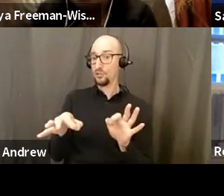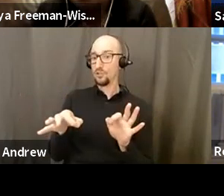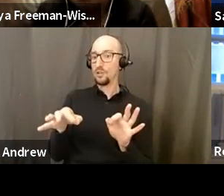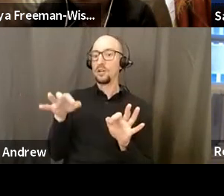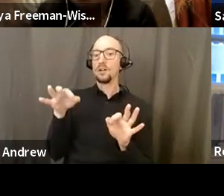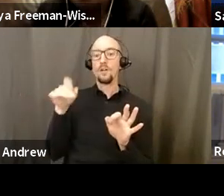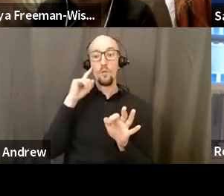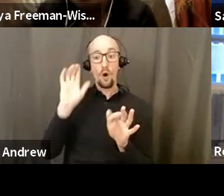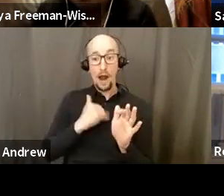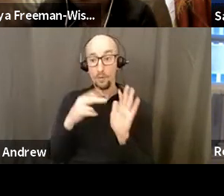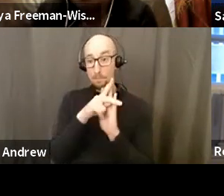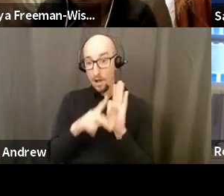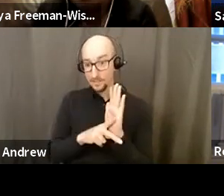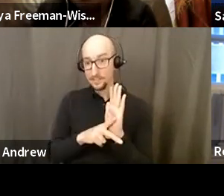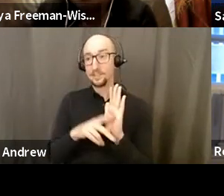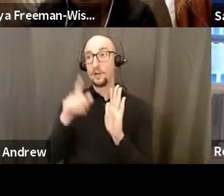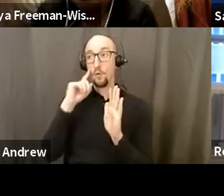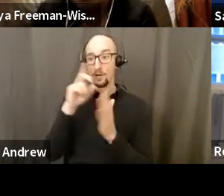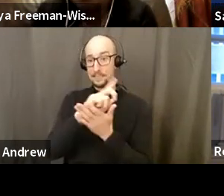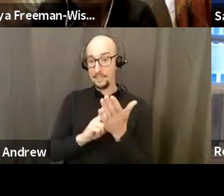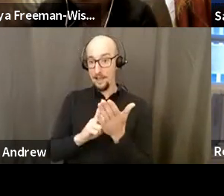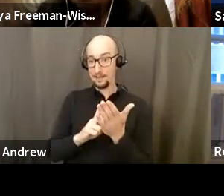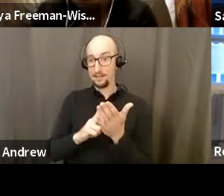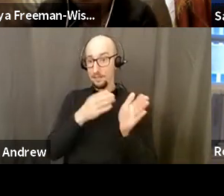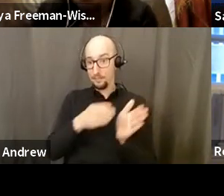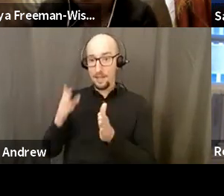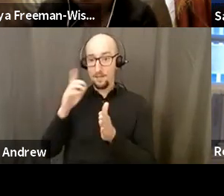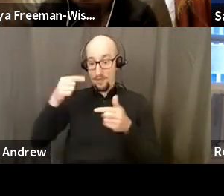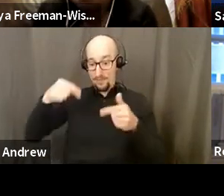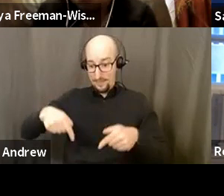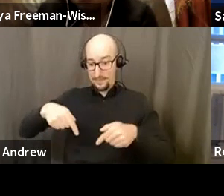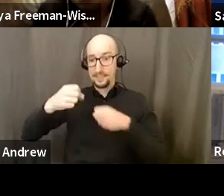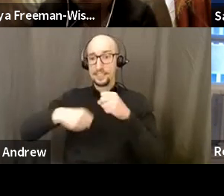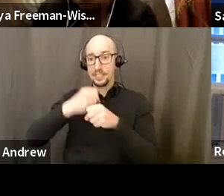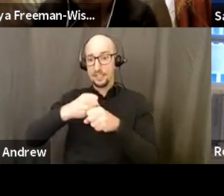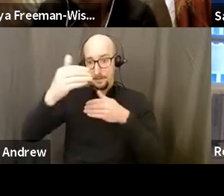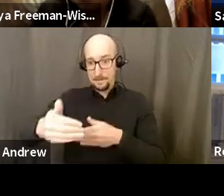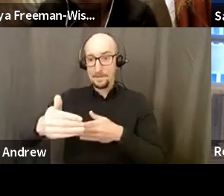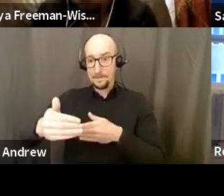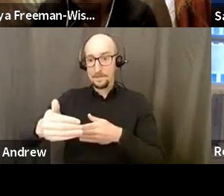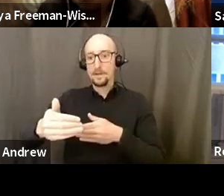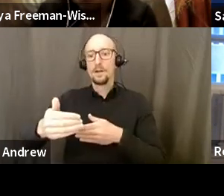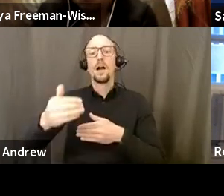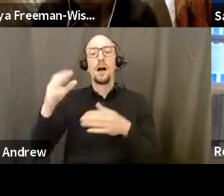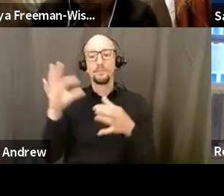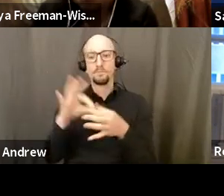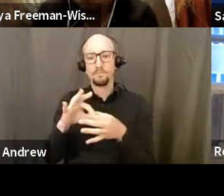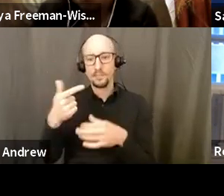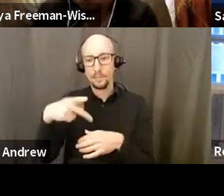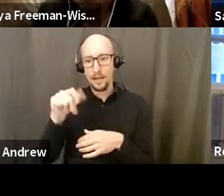design for this coming year regarding the GPA. What I've